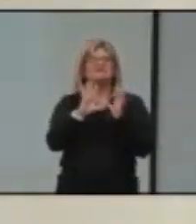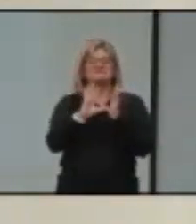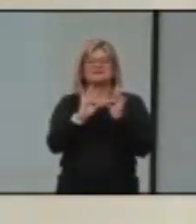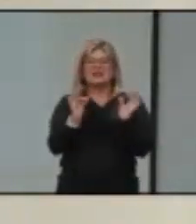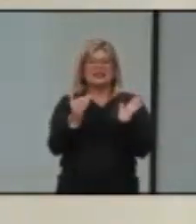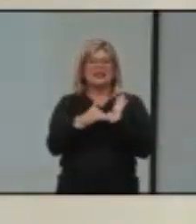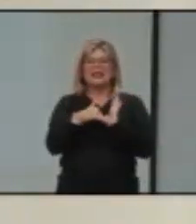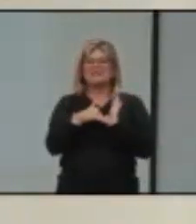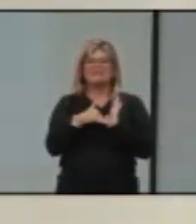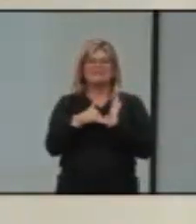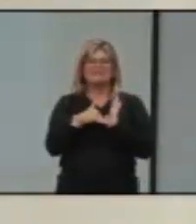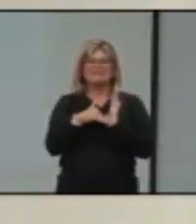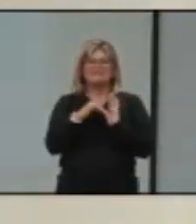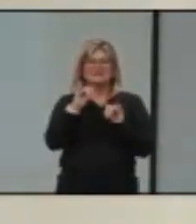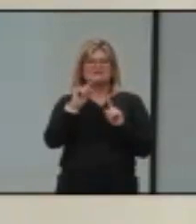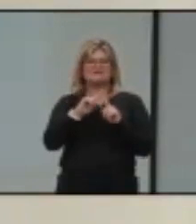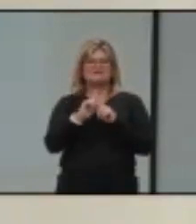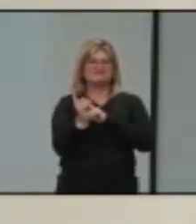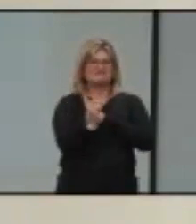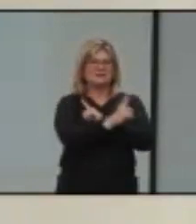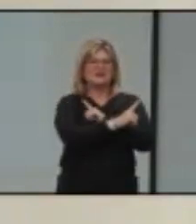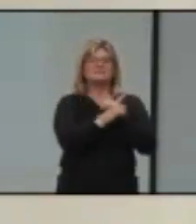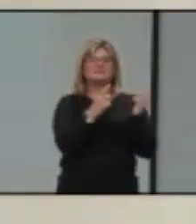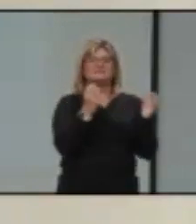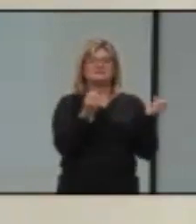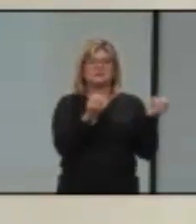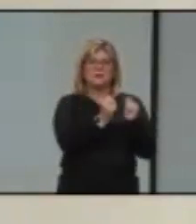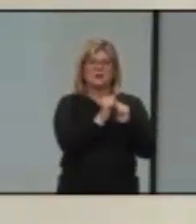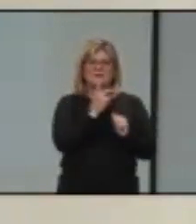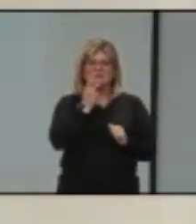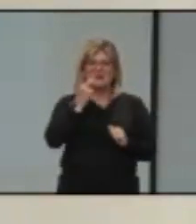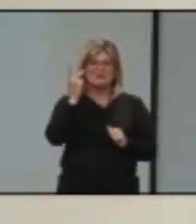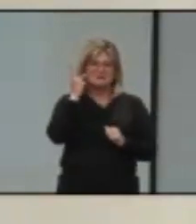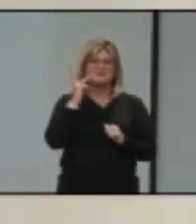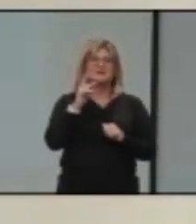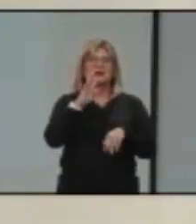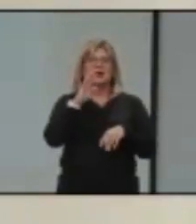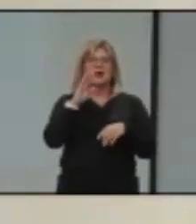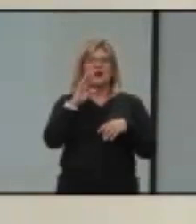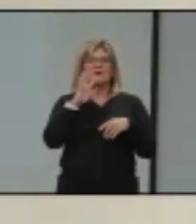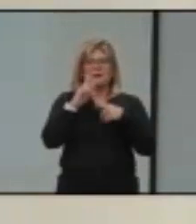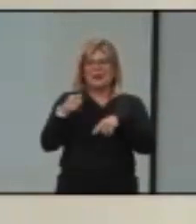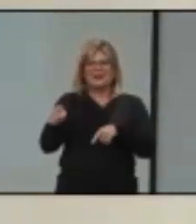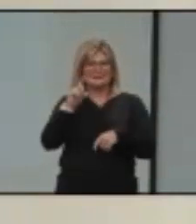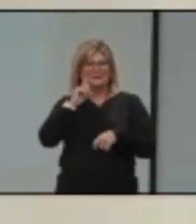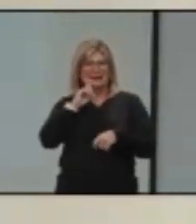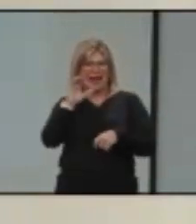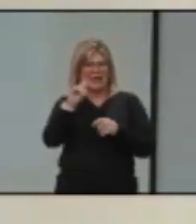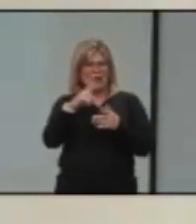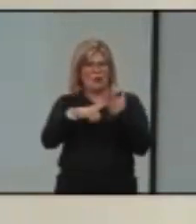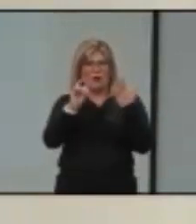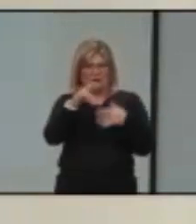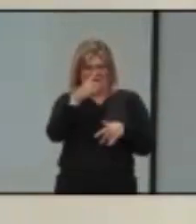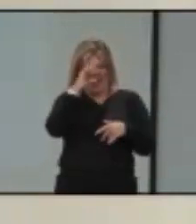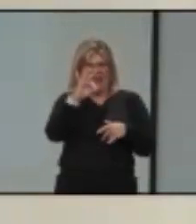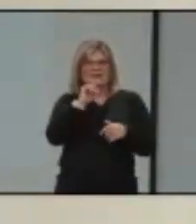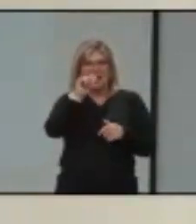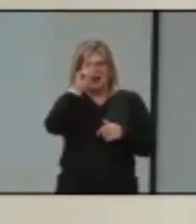And sort of went out to talk to his parents about him being sexually active. How do you think that would have went over for